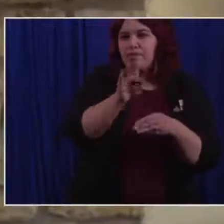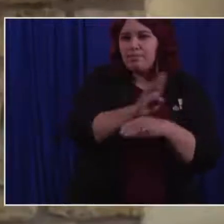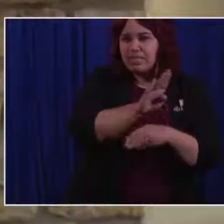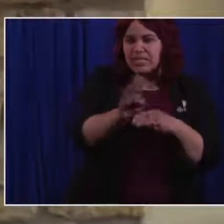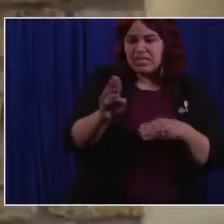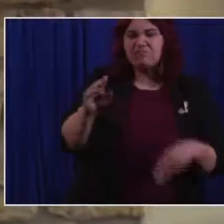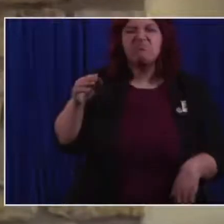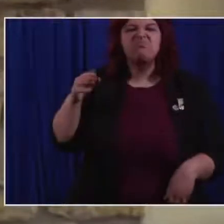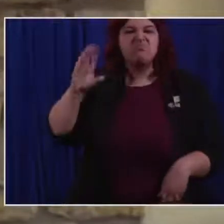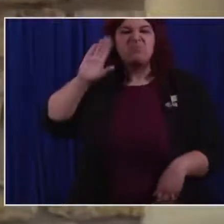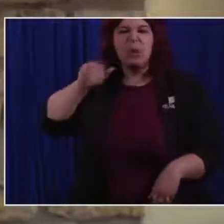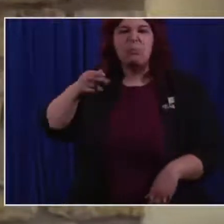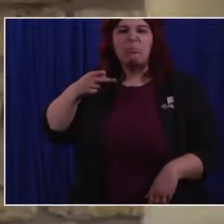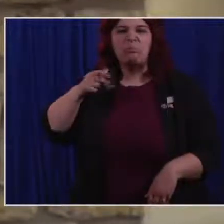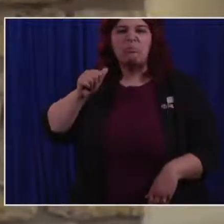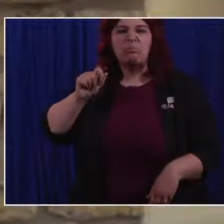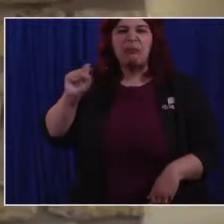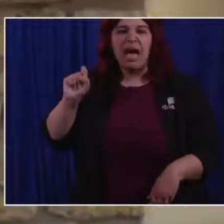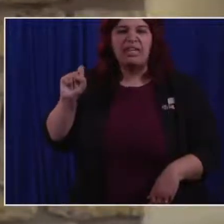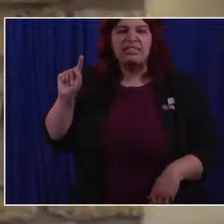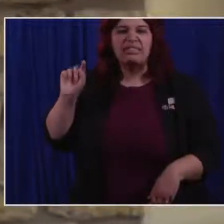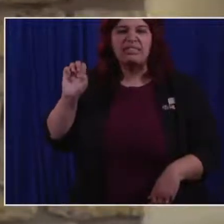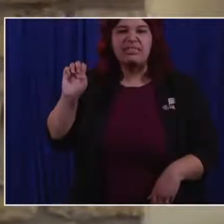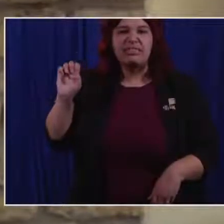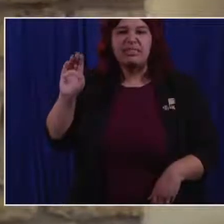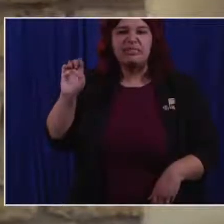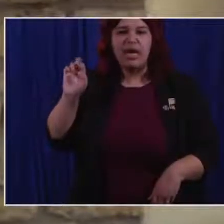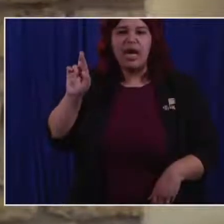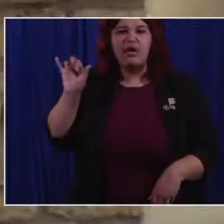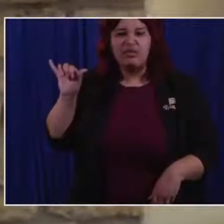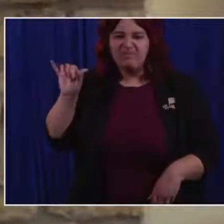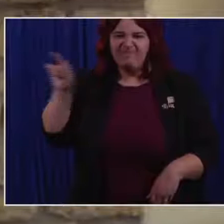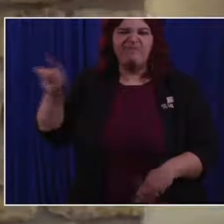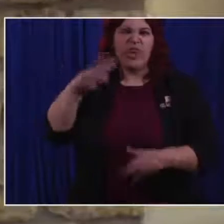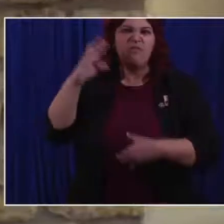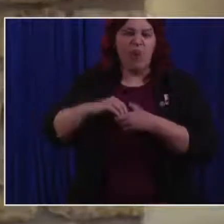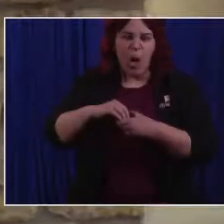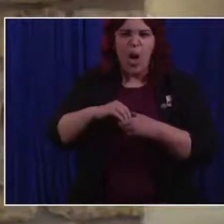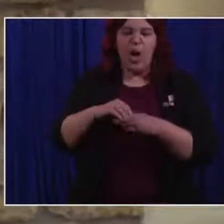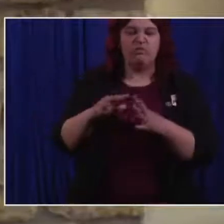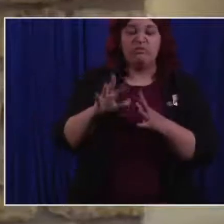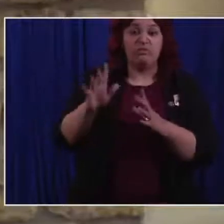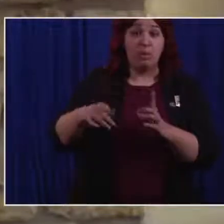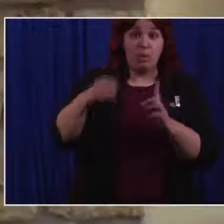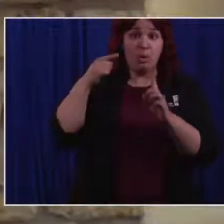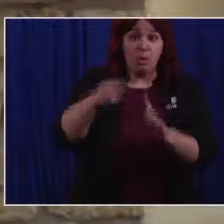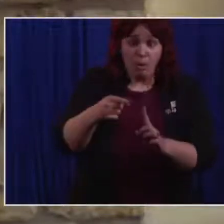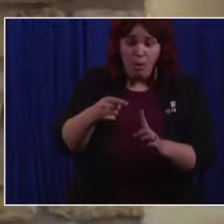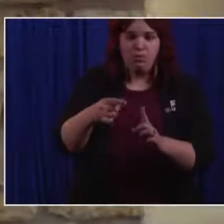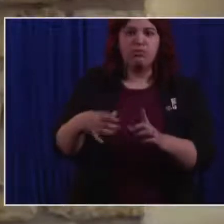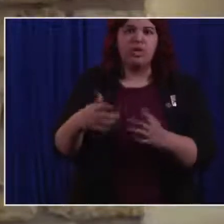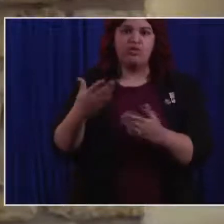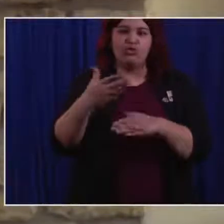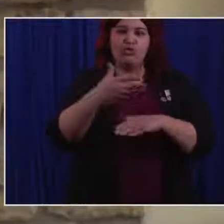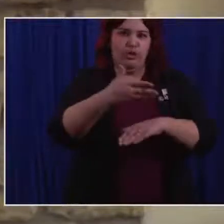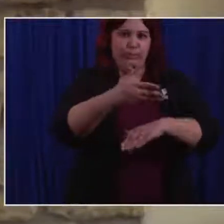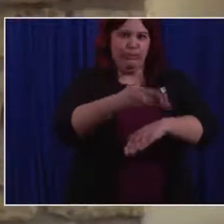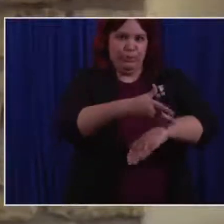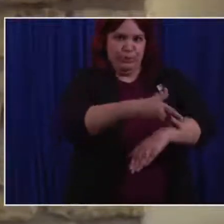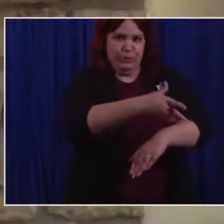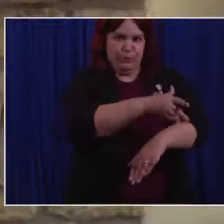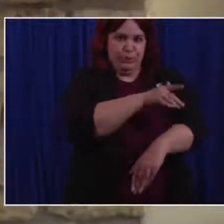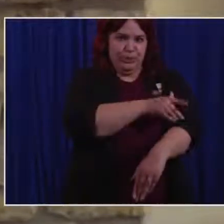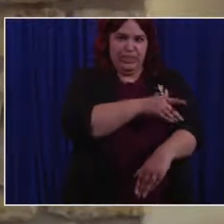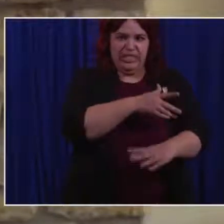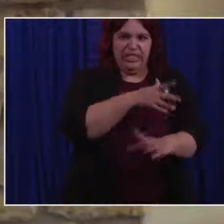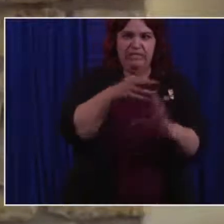and experts in banking, insurance, and other industries to help with improvements. We call this team the Job